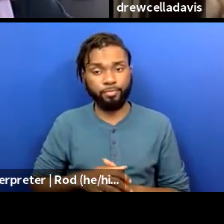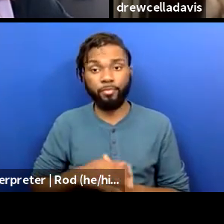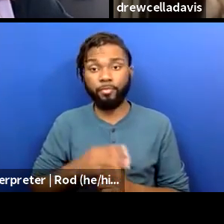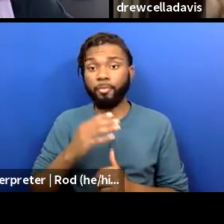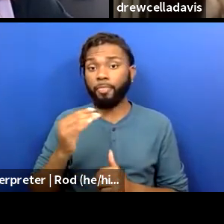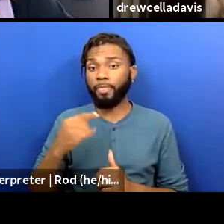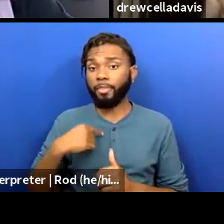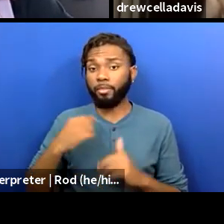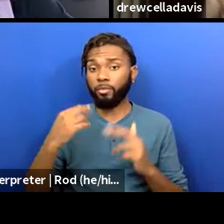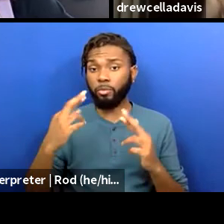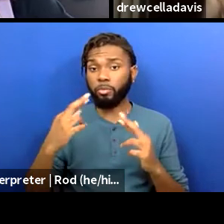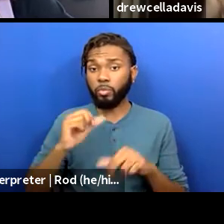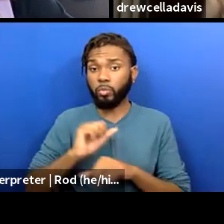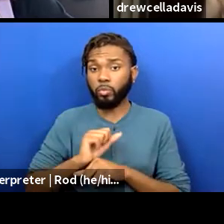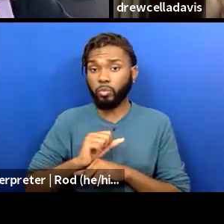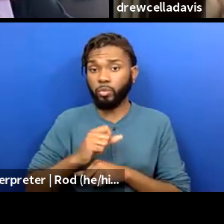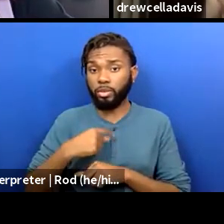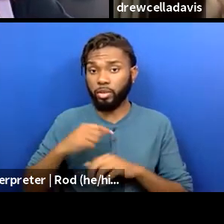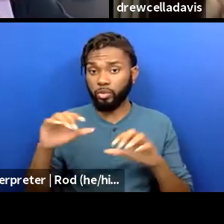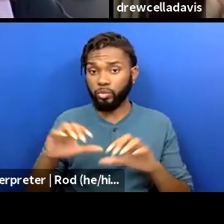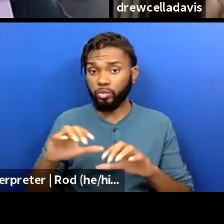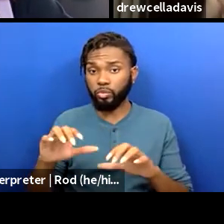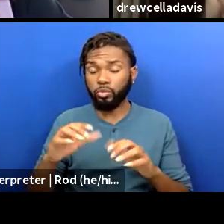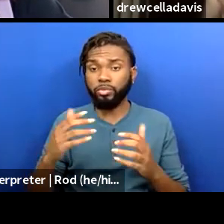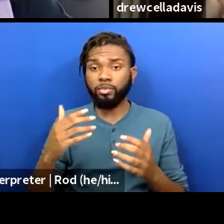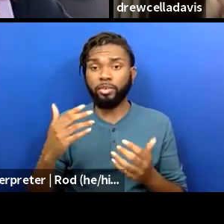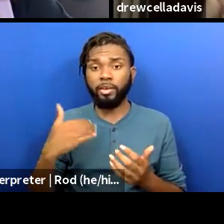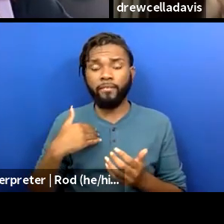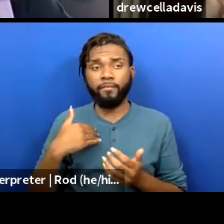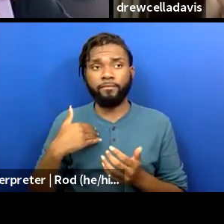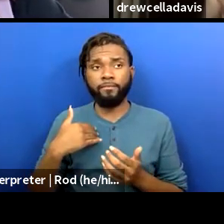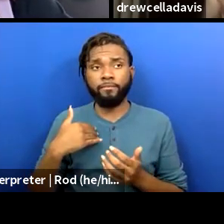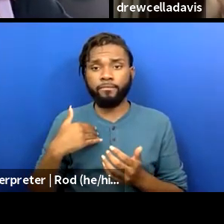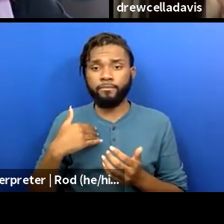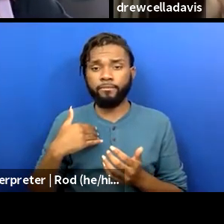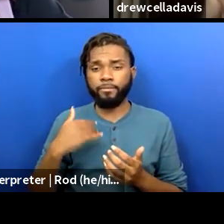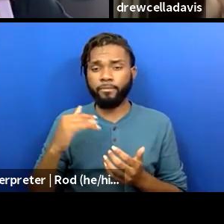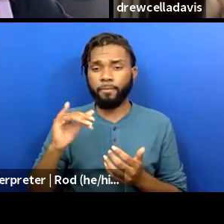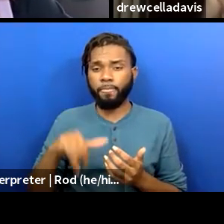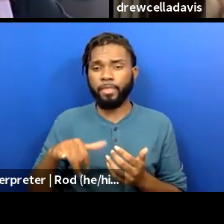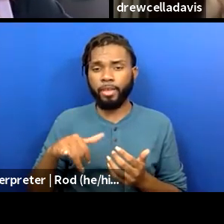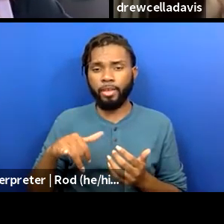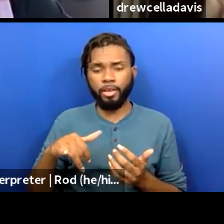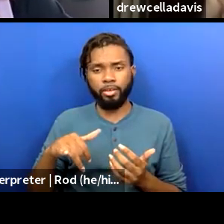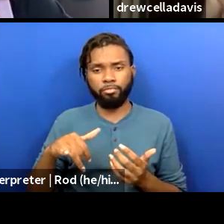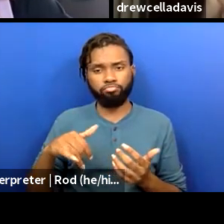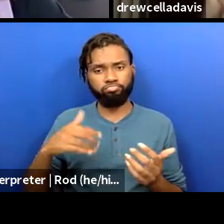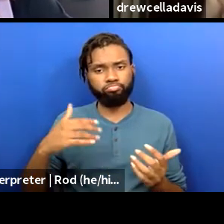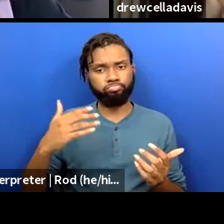do has that, you know, consciousness about it, that